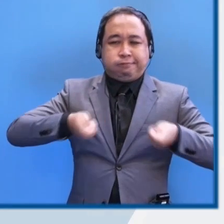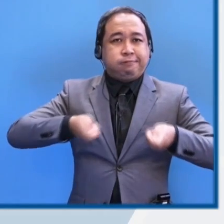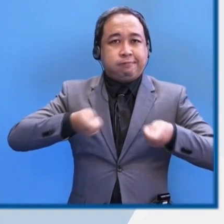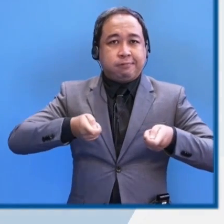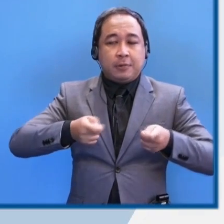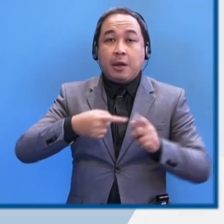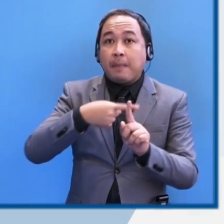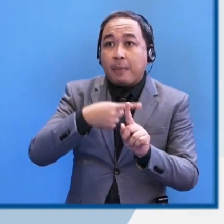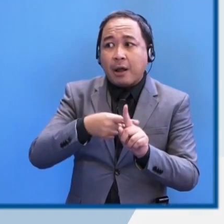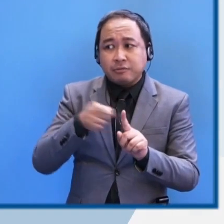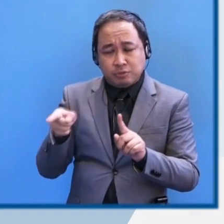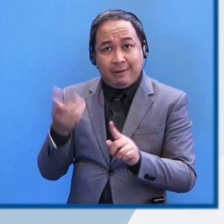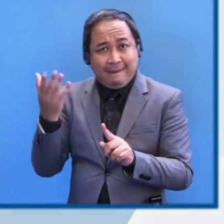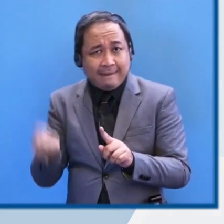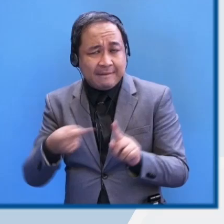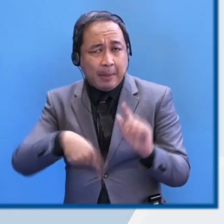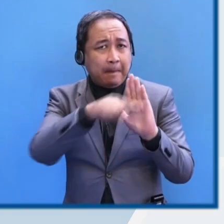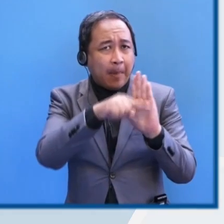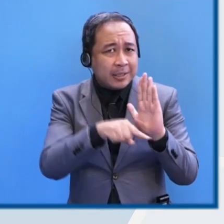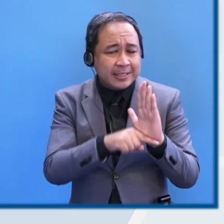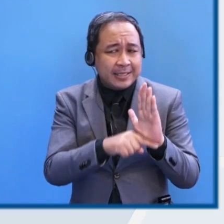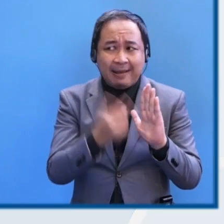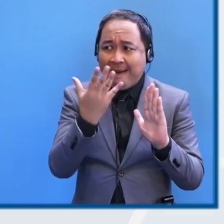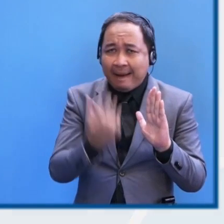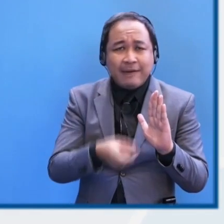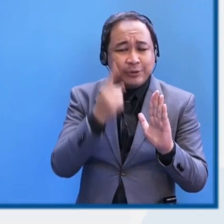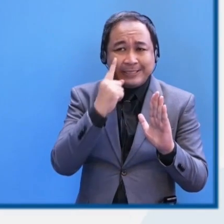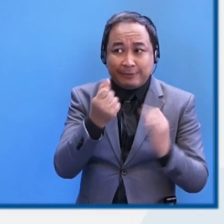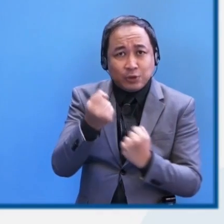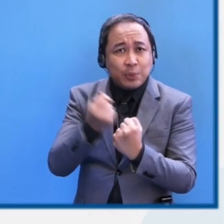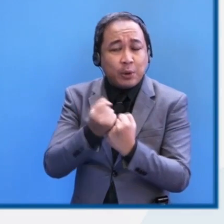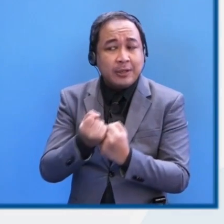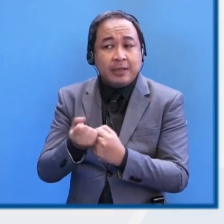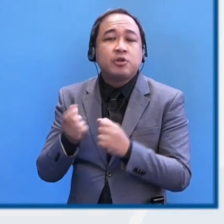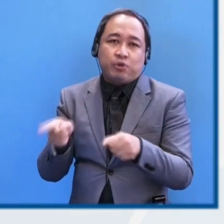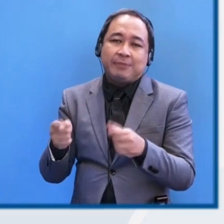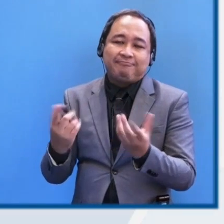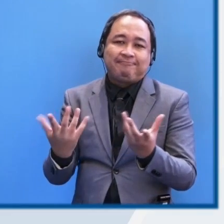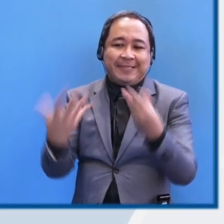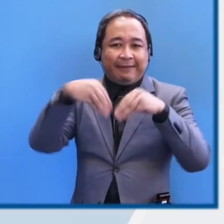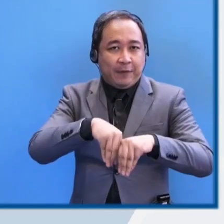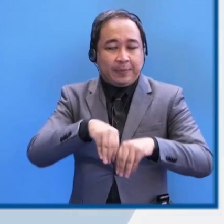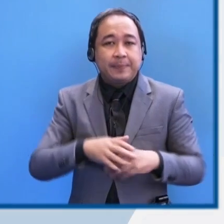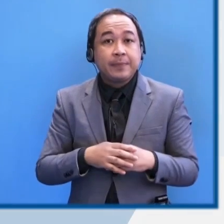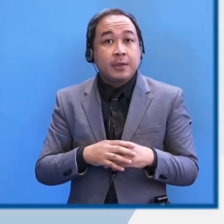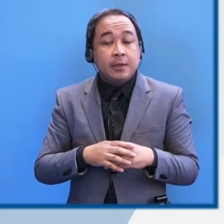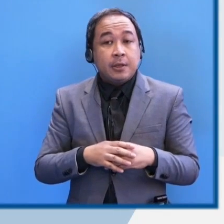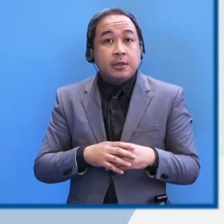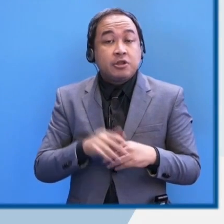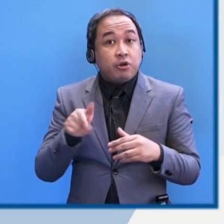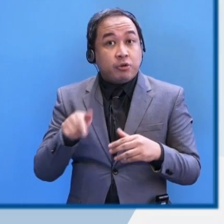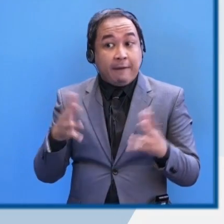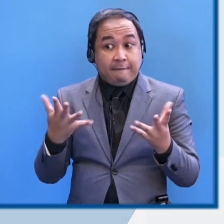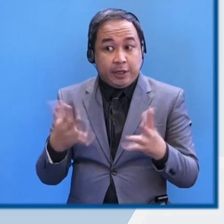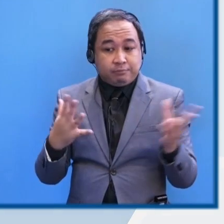enabling policies, environment. So based on that we came up with a report here in Indonesia, which